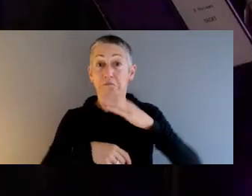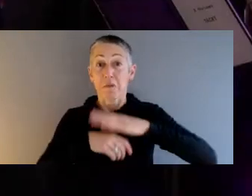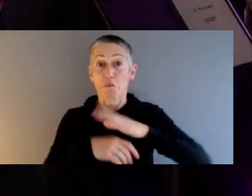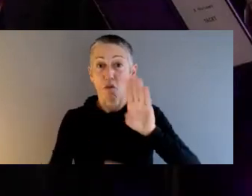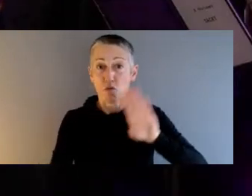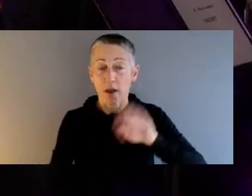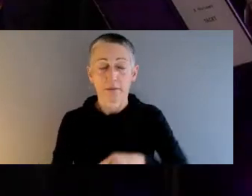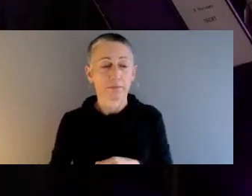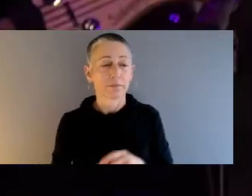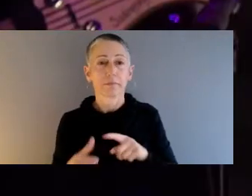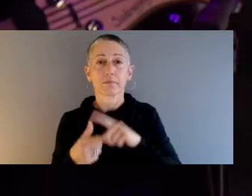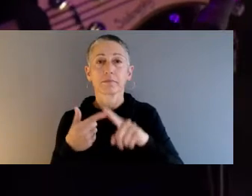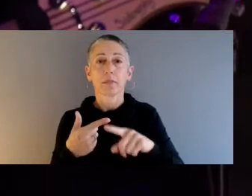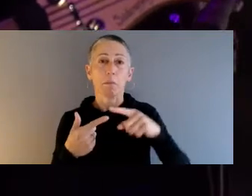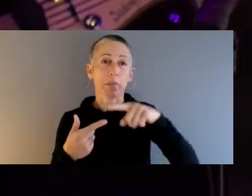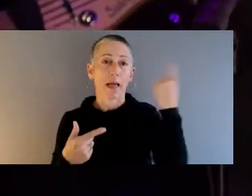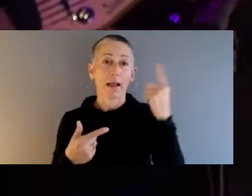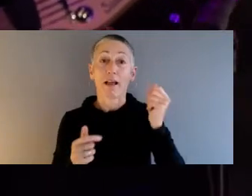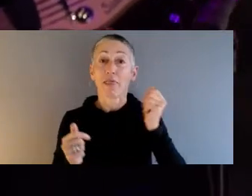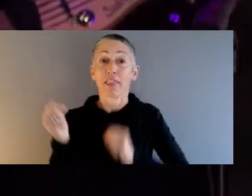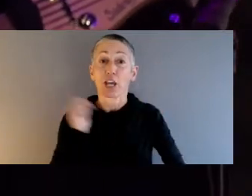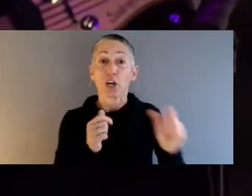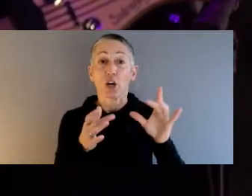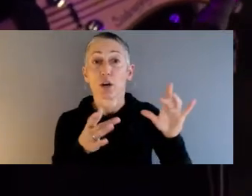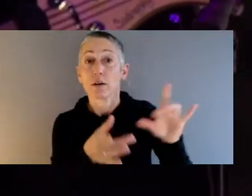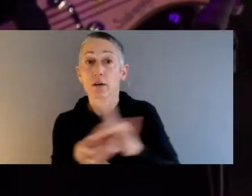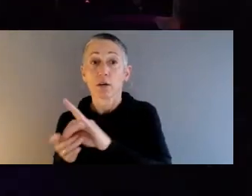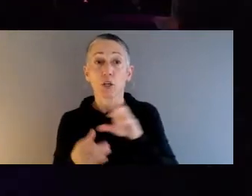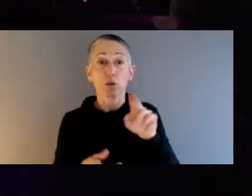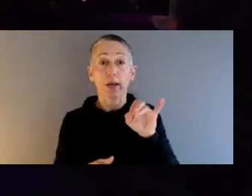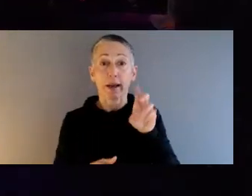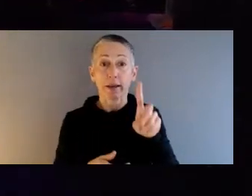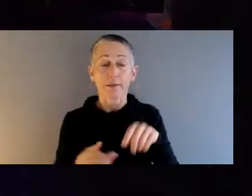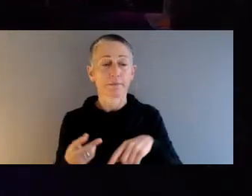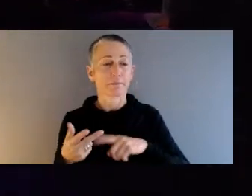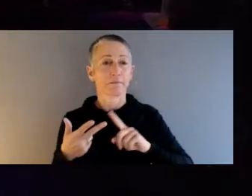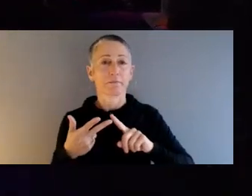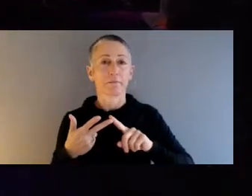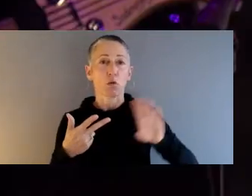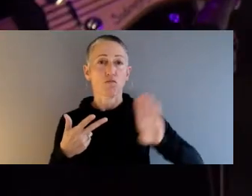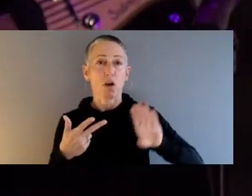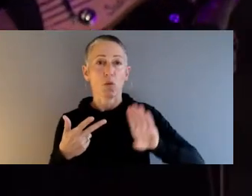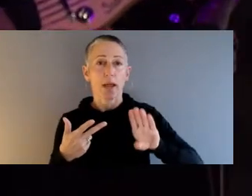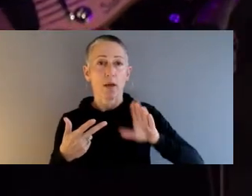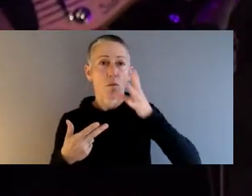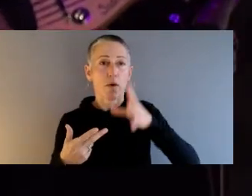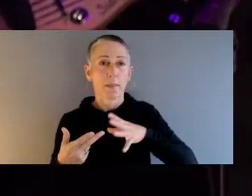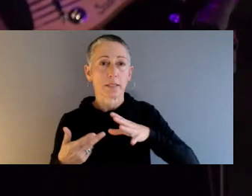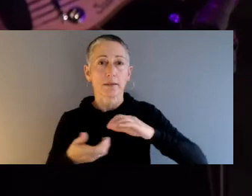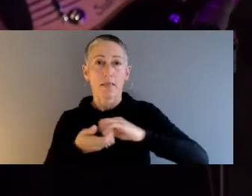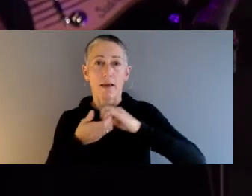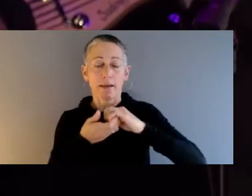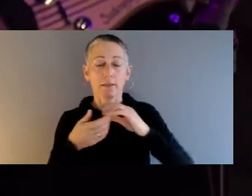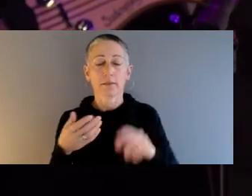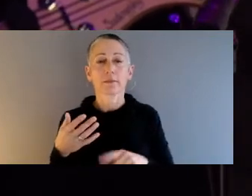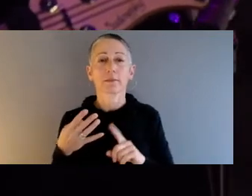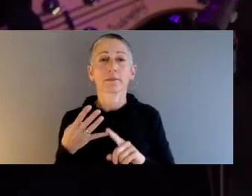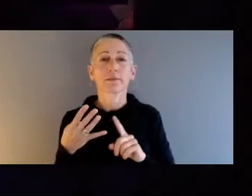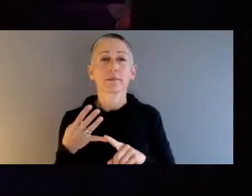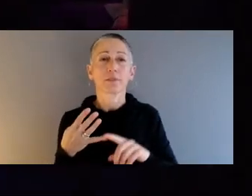Black Theater United, the Broadway Women's Alliance, the Broadway Sinfonietta, I saw